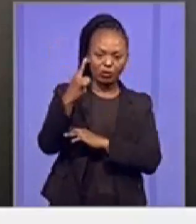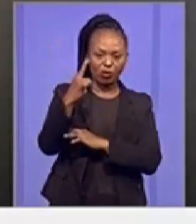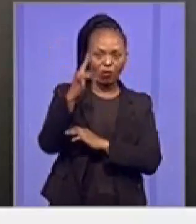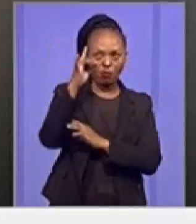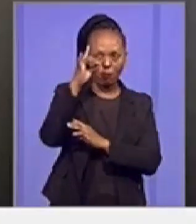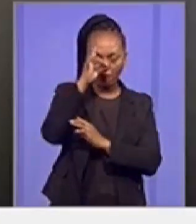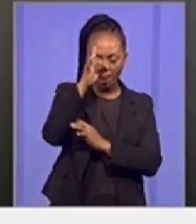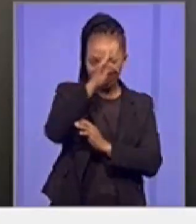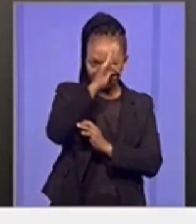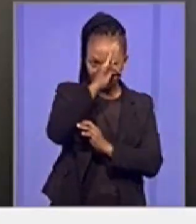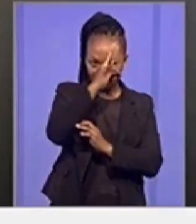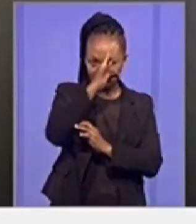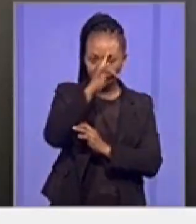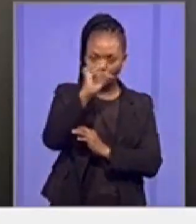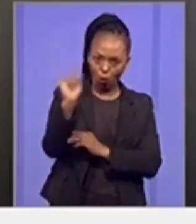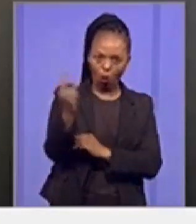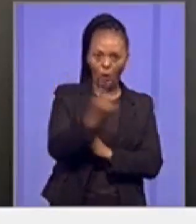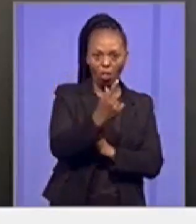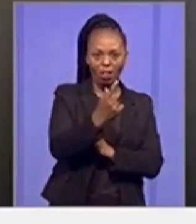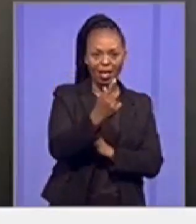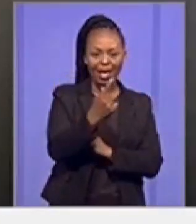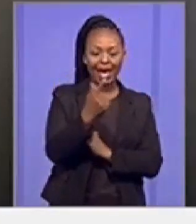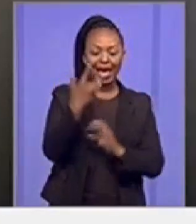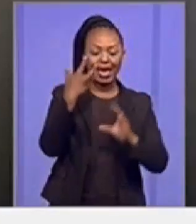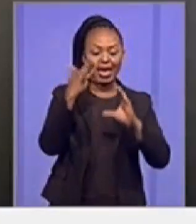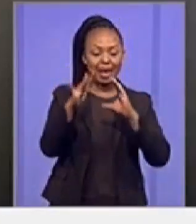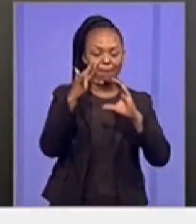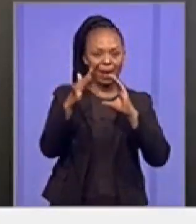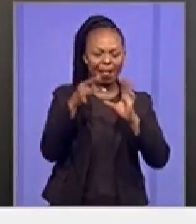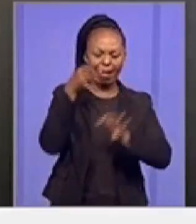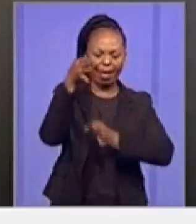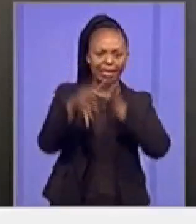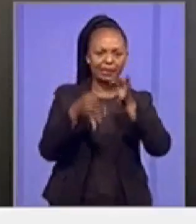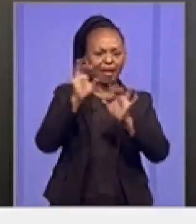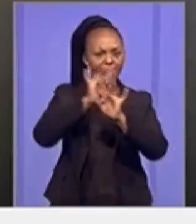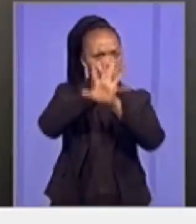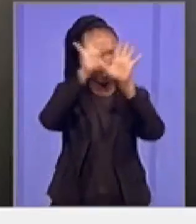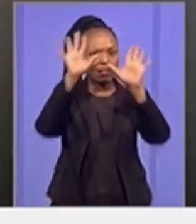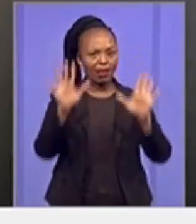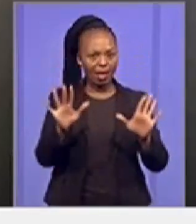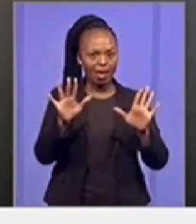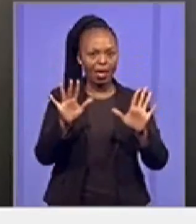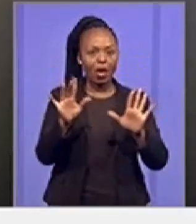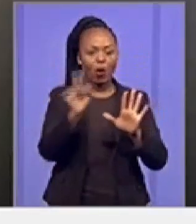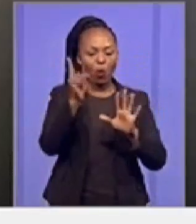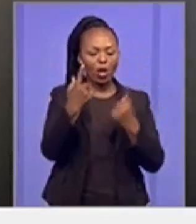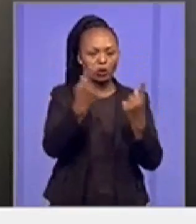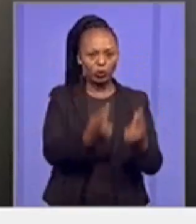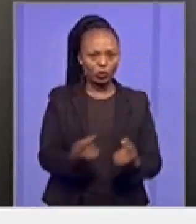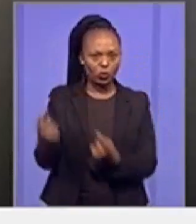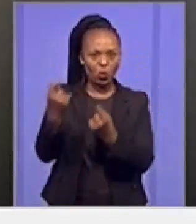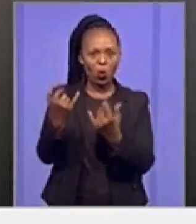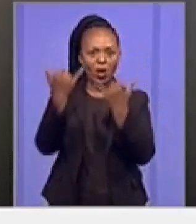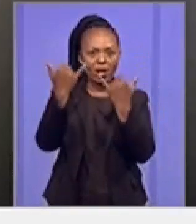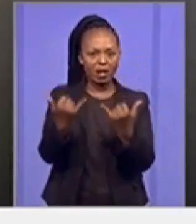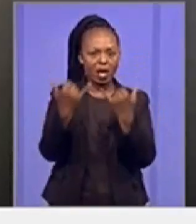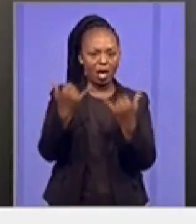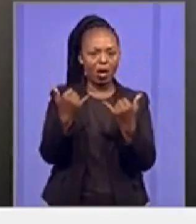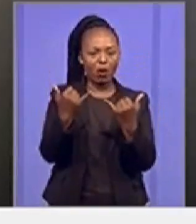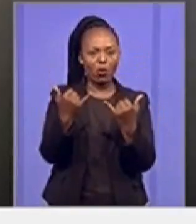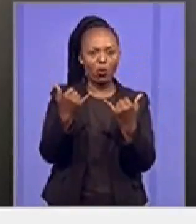everyone. The email explained properly that what we are doing is we're not